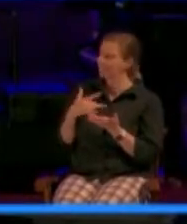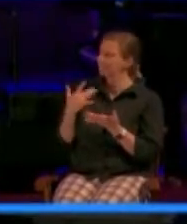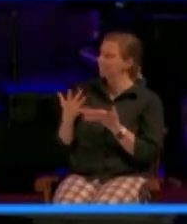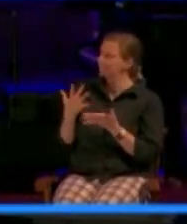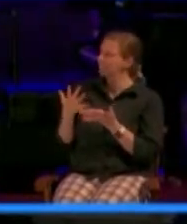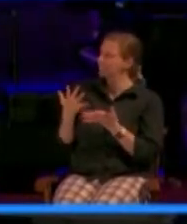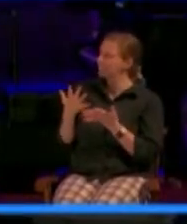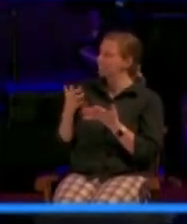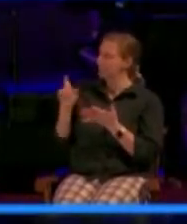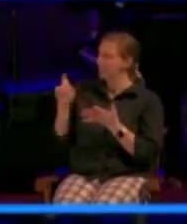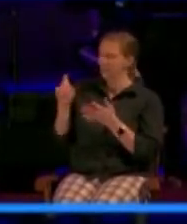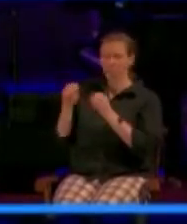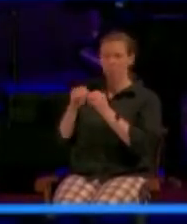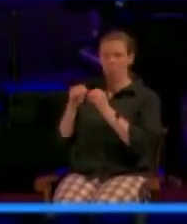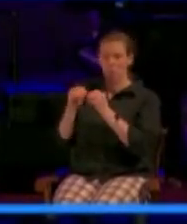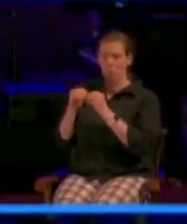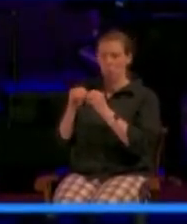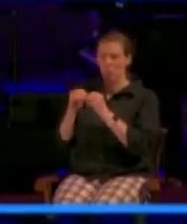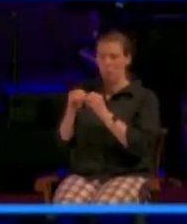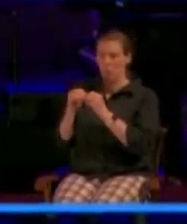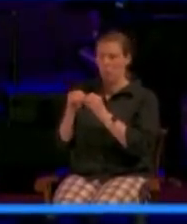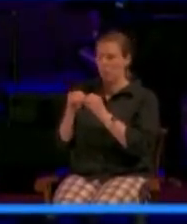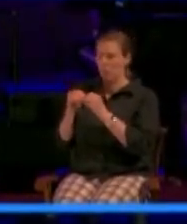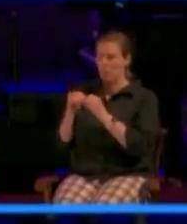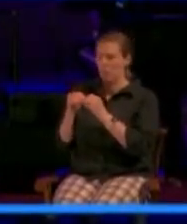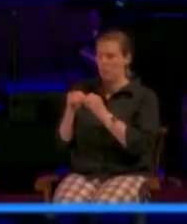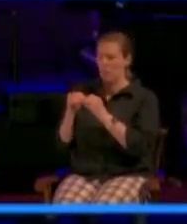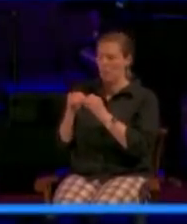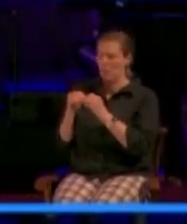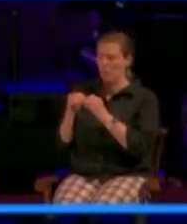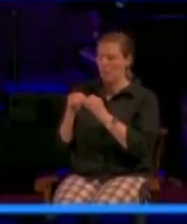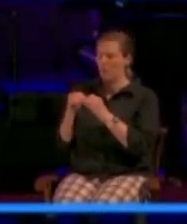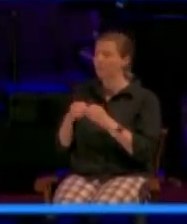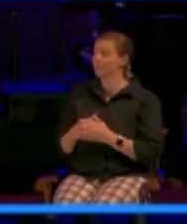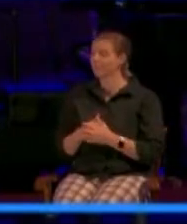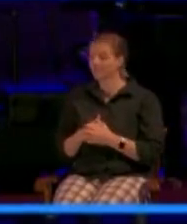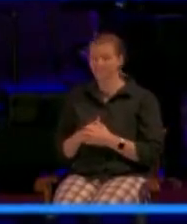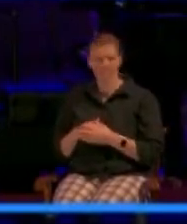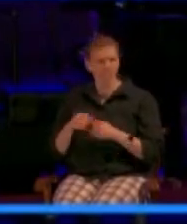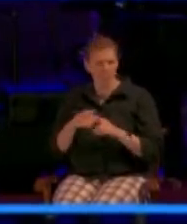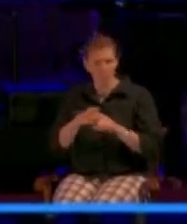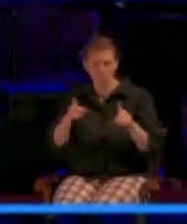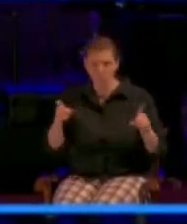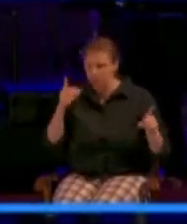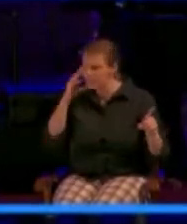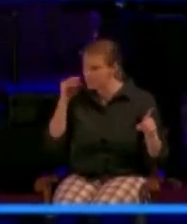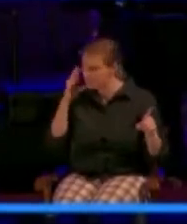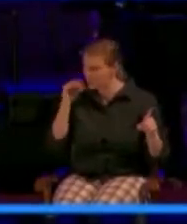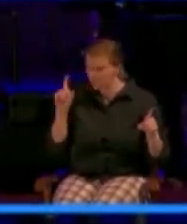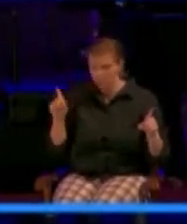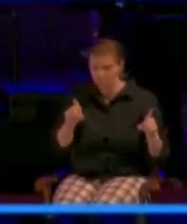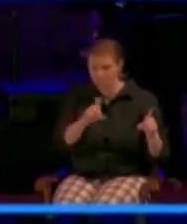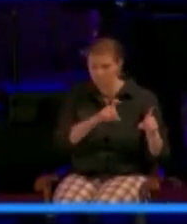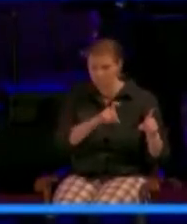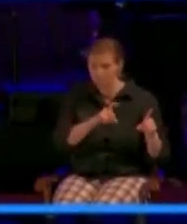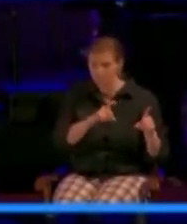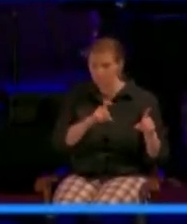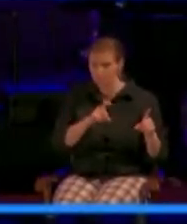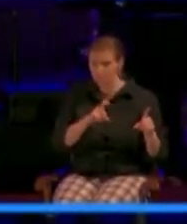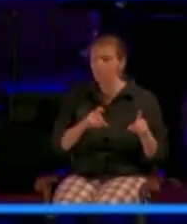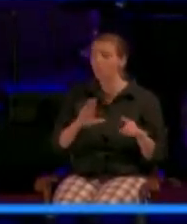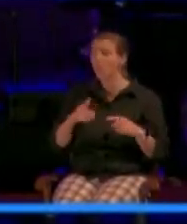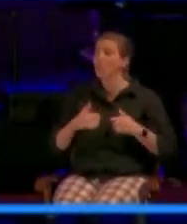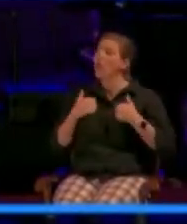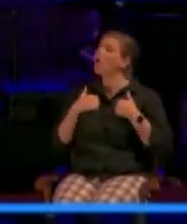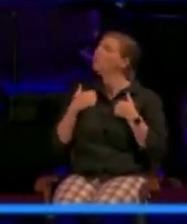had at least one occasion, many of us many occasions, where we have come to a moment of awakening in our life where we look at ourselves and we know